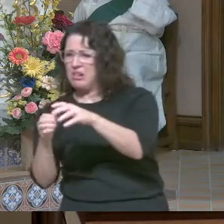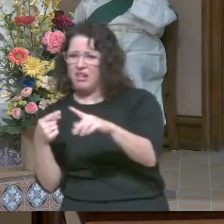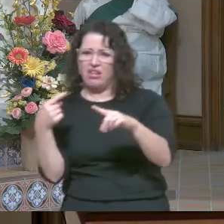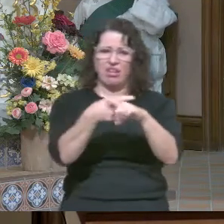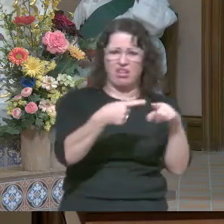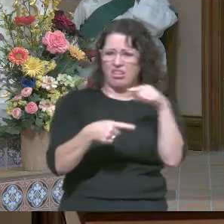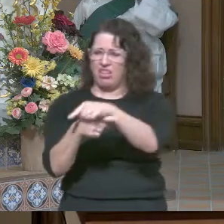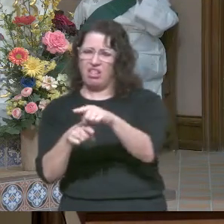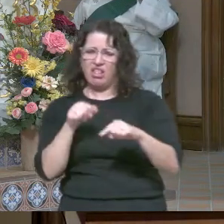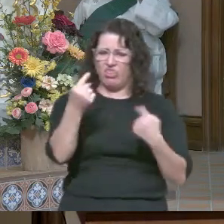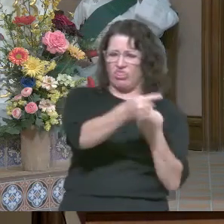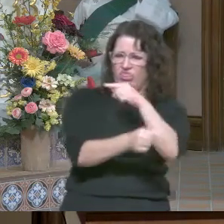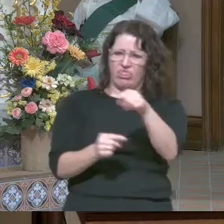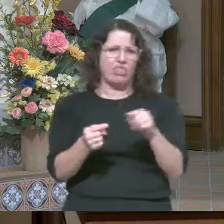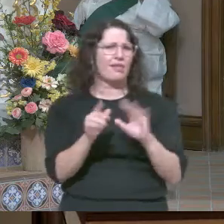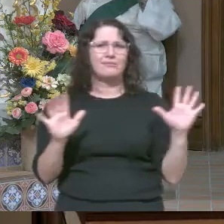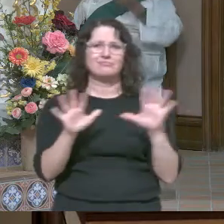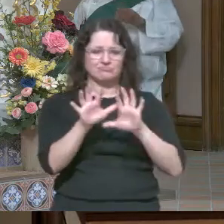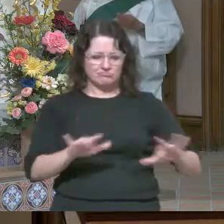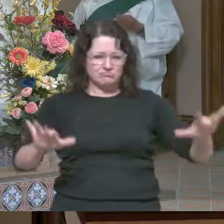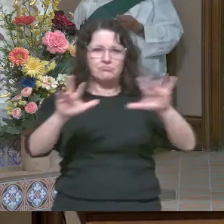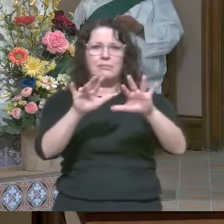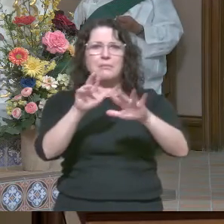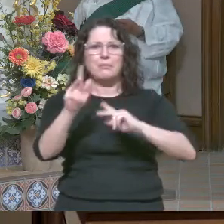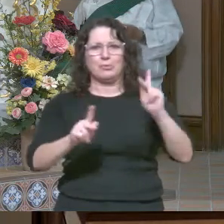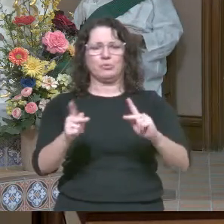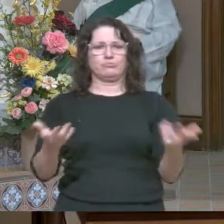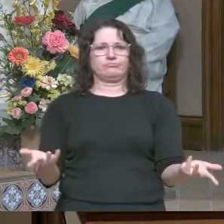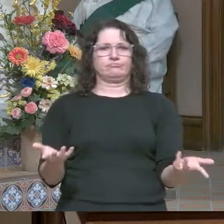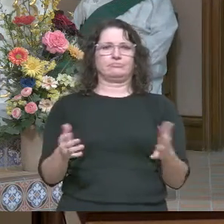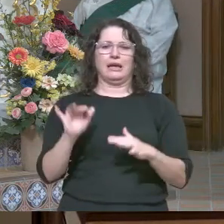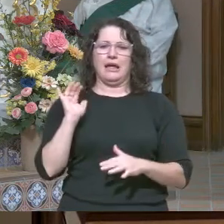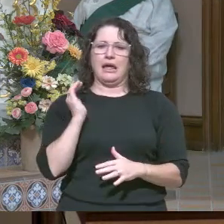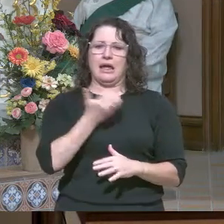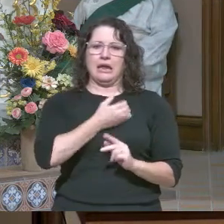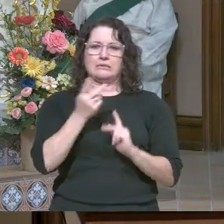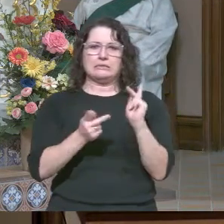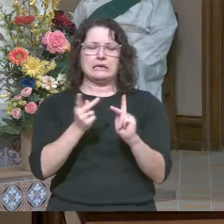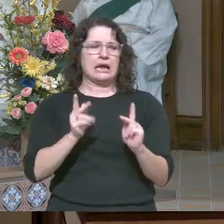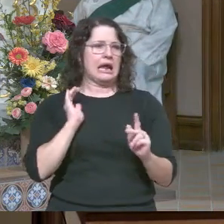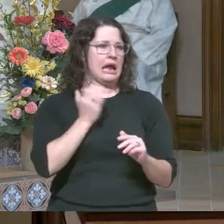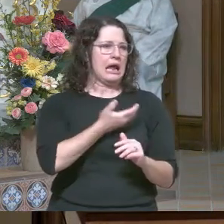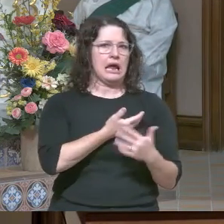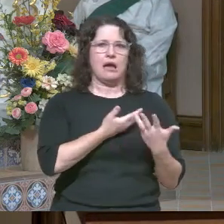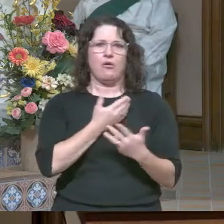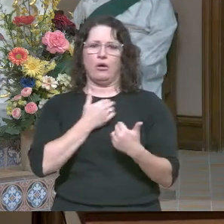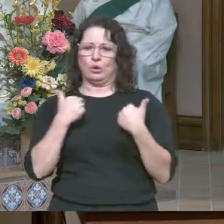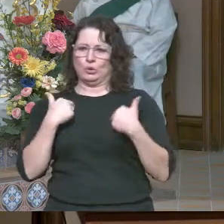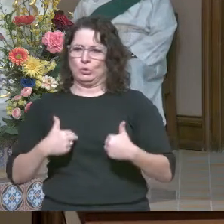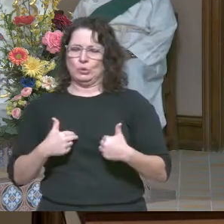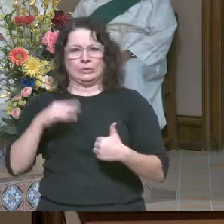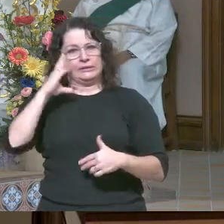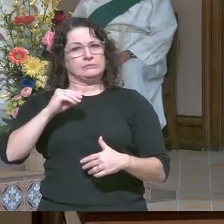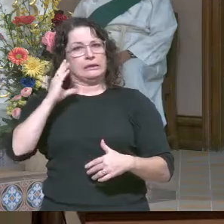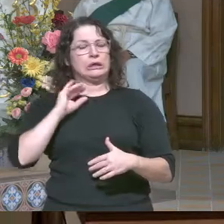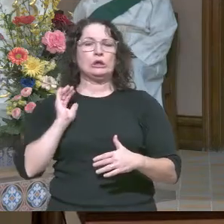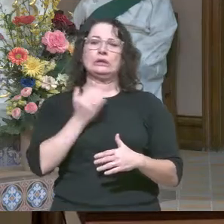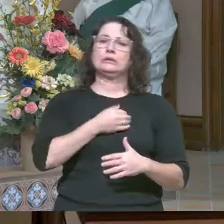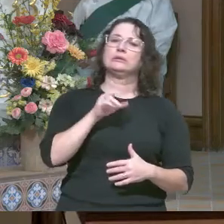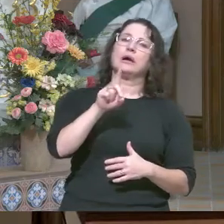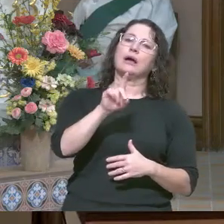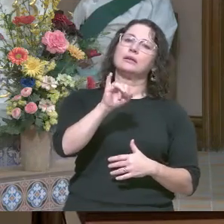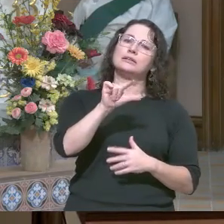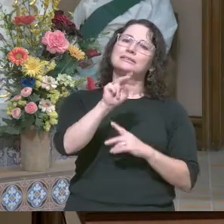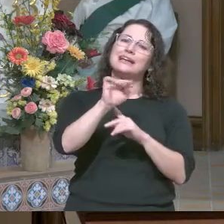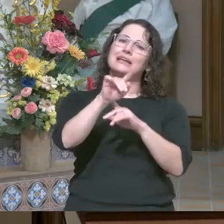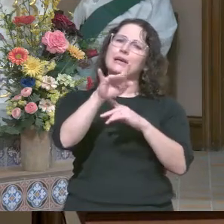cultural divides or anything. People were just people. We were left with our humanity, our human dignity, and people just